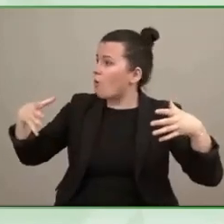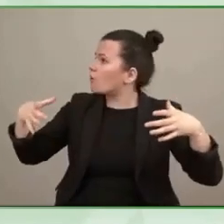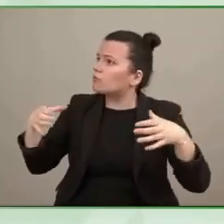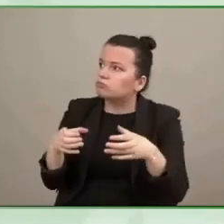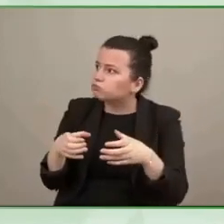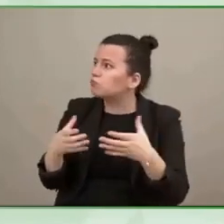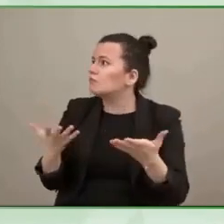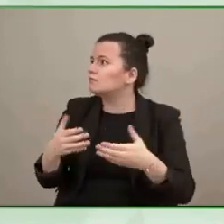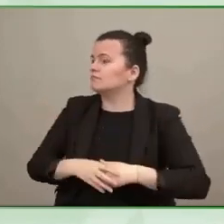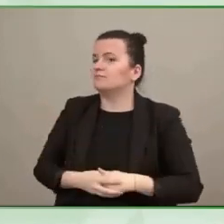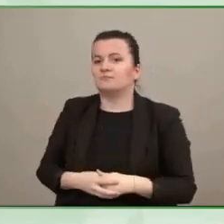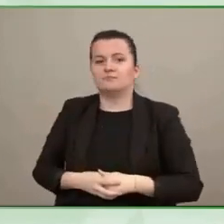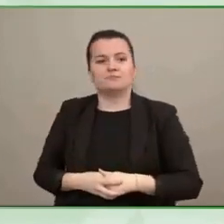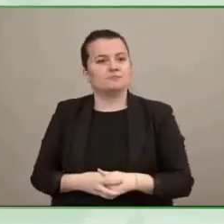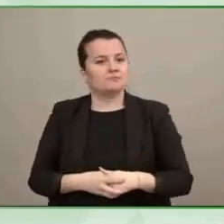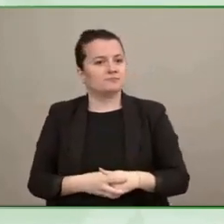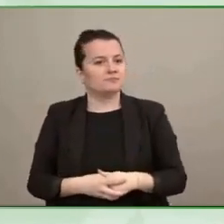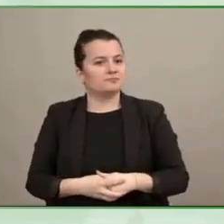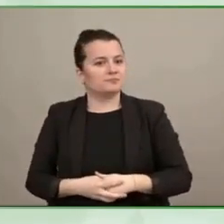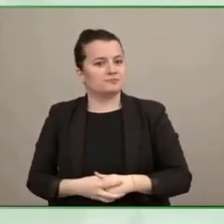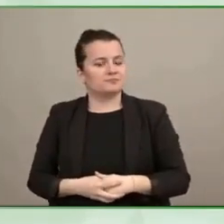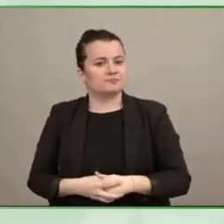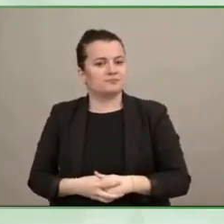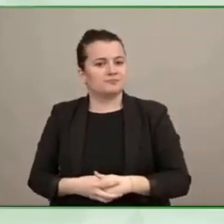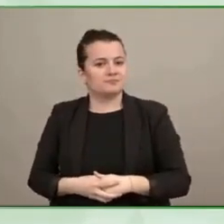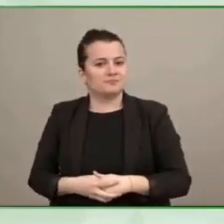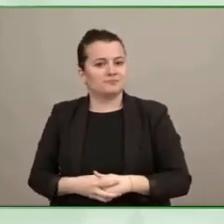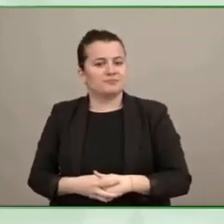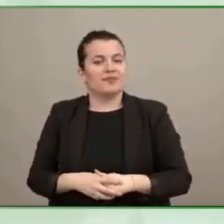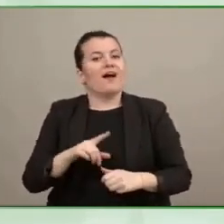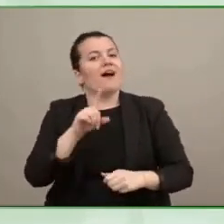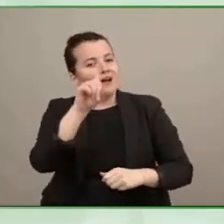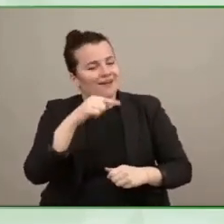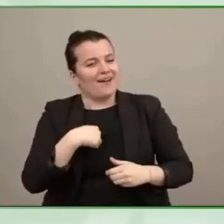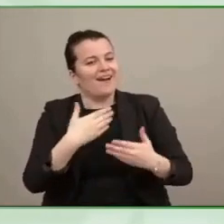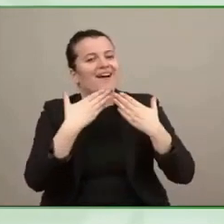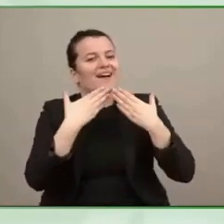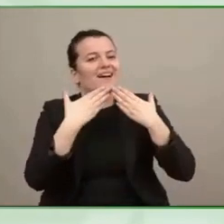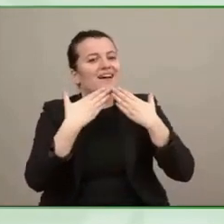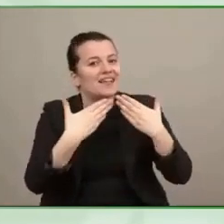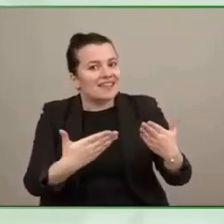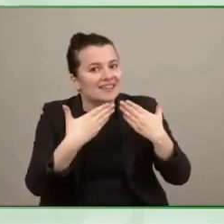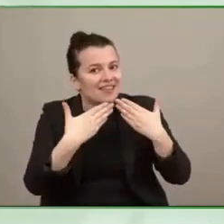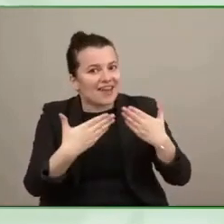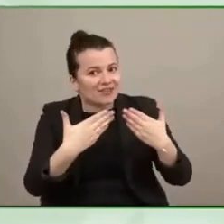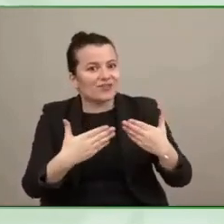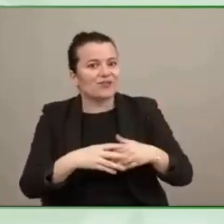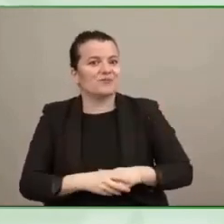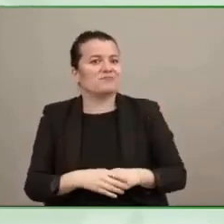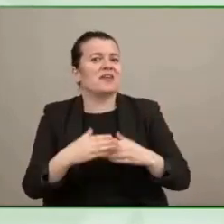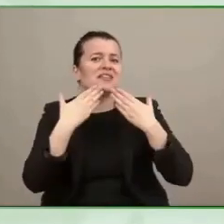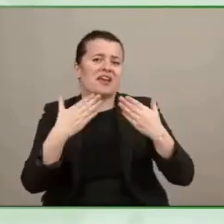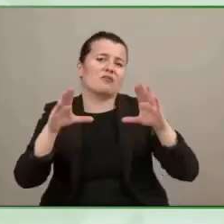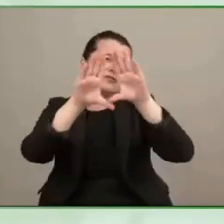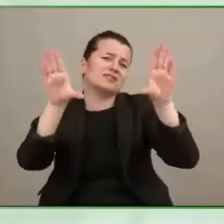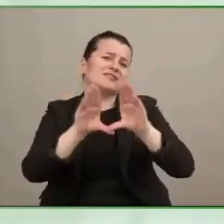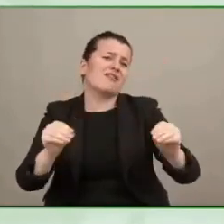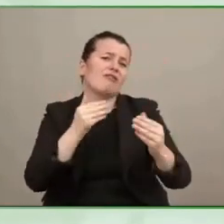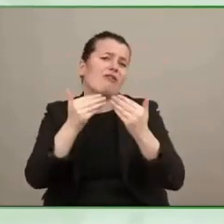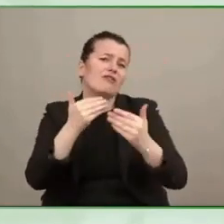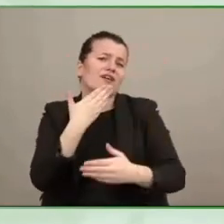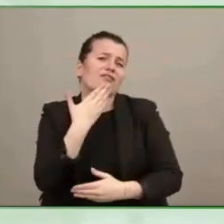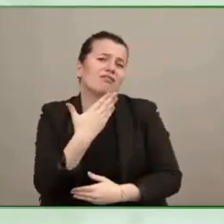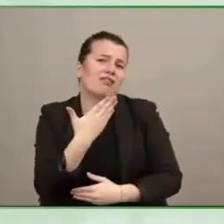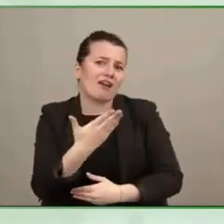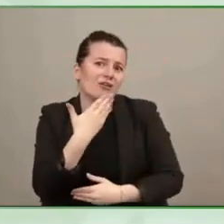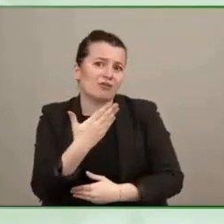The first, I would like to thank you, Emmanuel, and thank you for the Zero Project Conference to make this